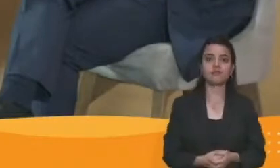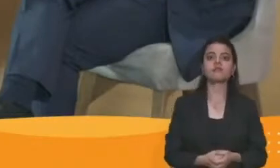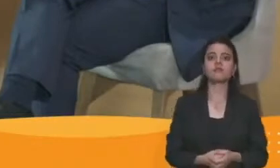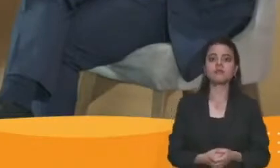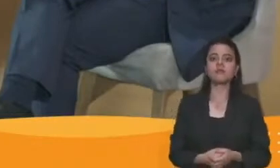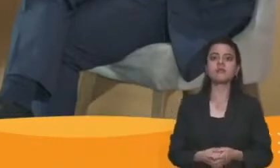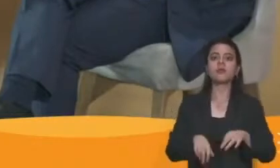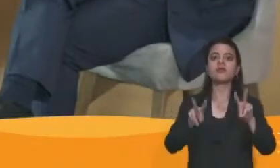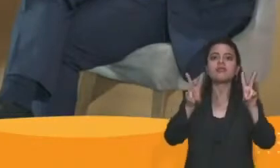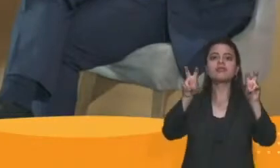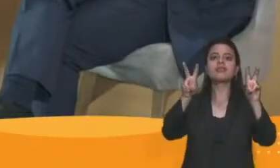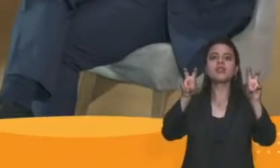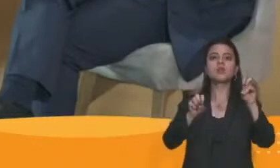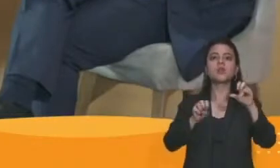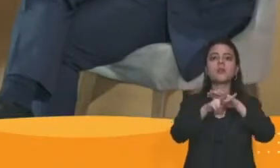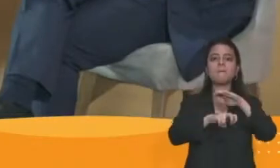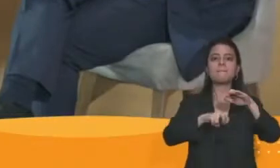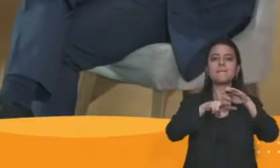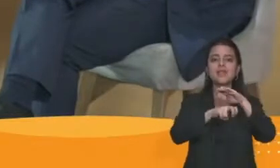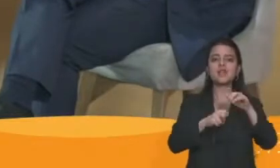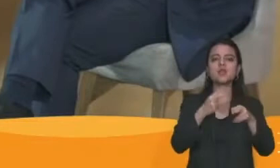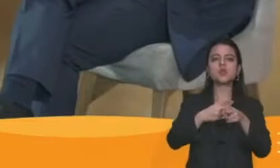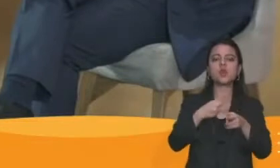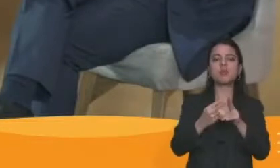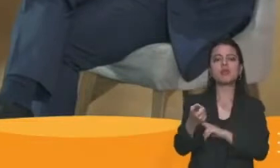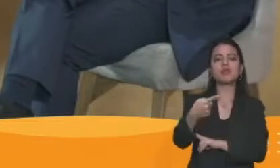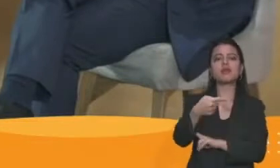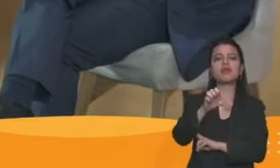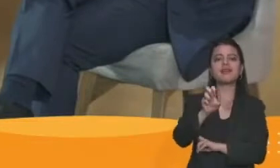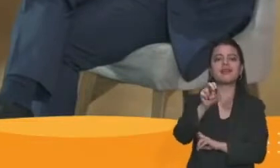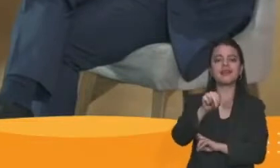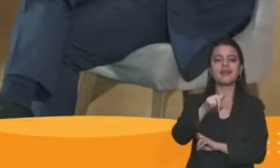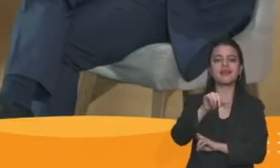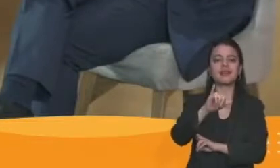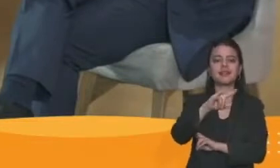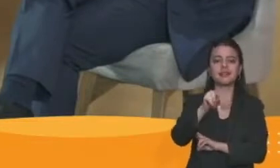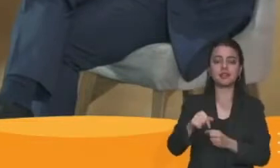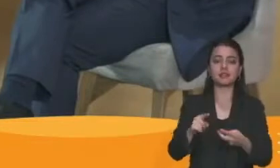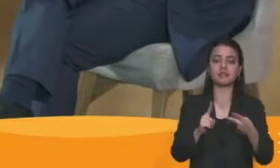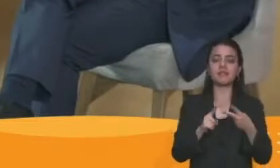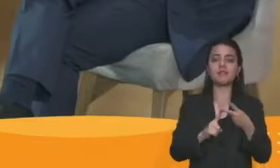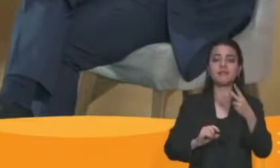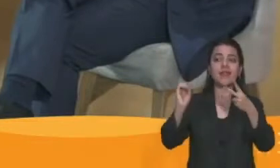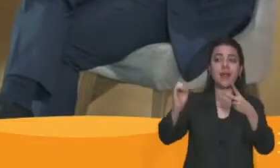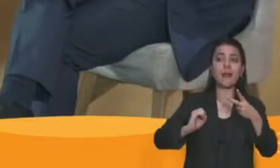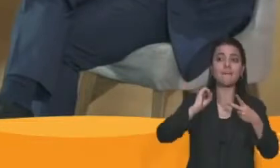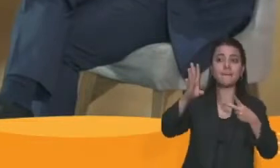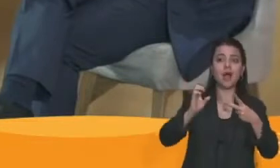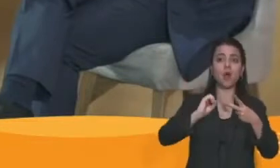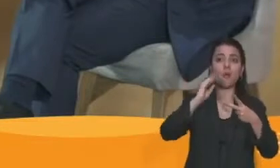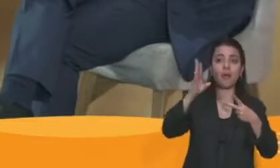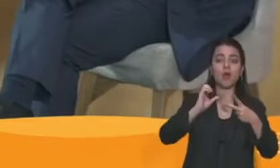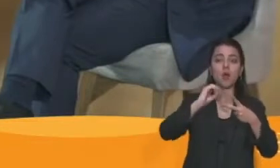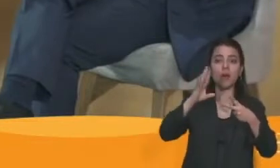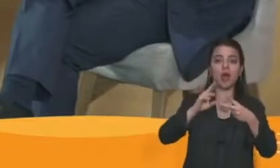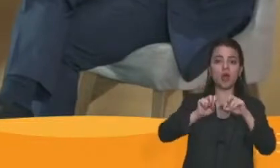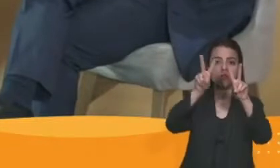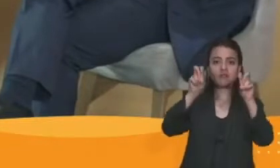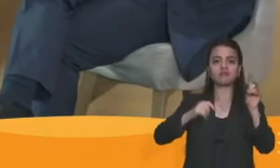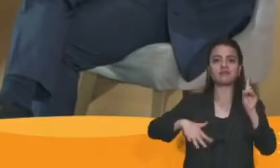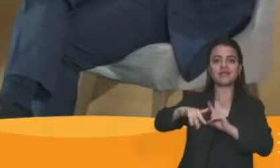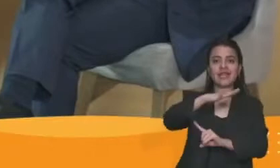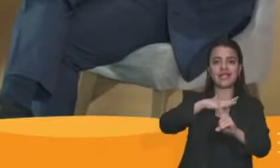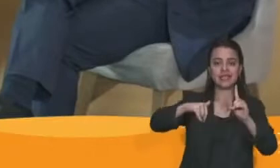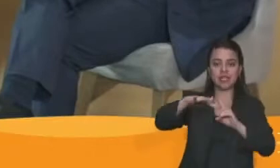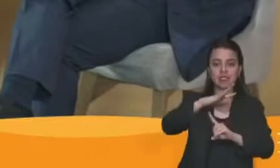deeds. We also have Genesis. We also built a mining information data bank that allows us to have